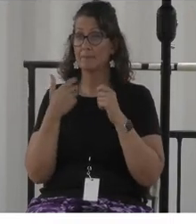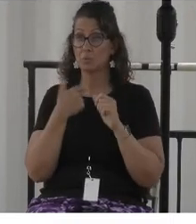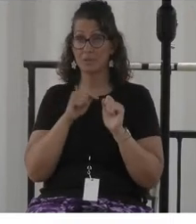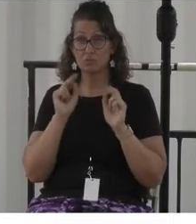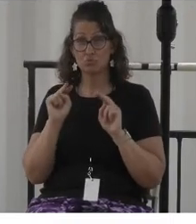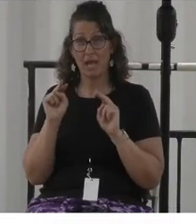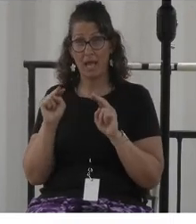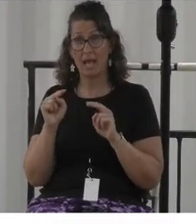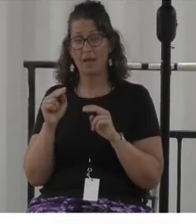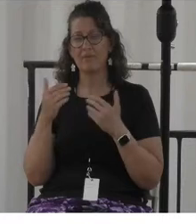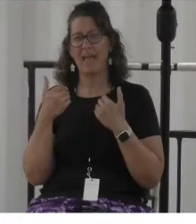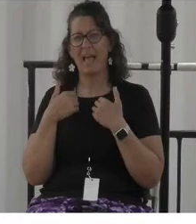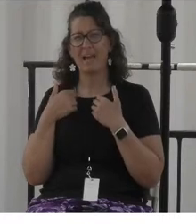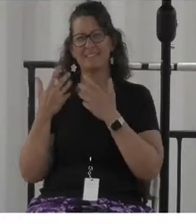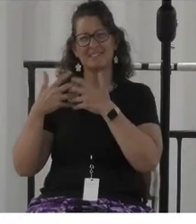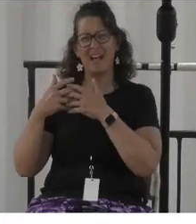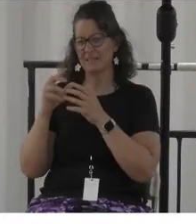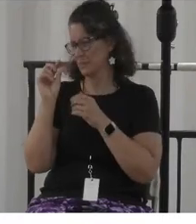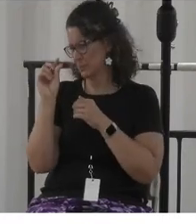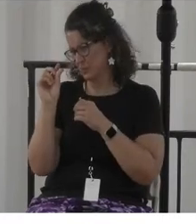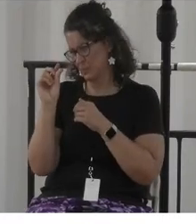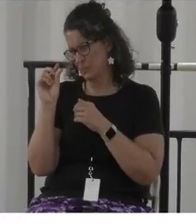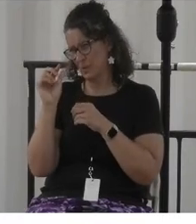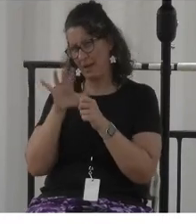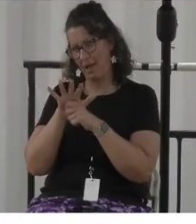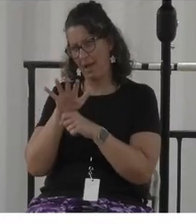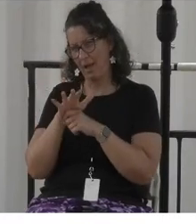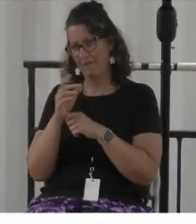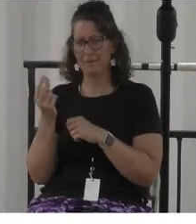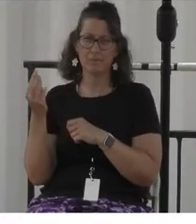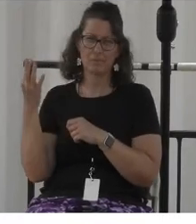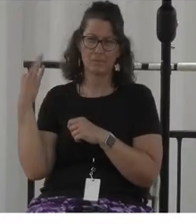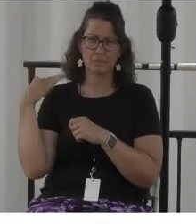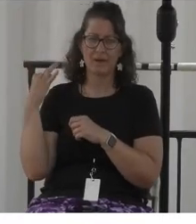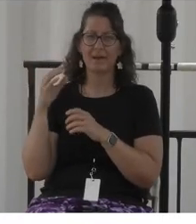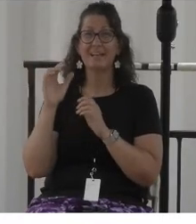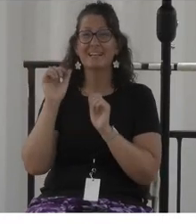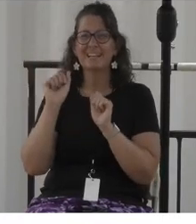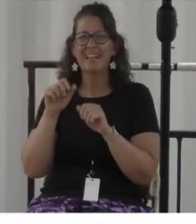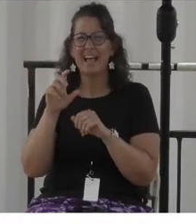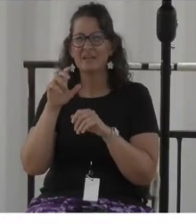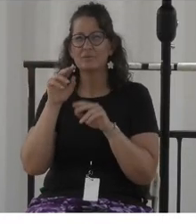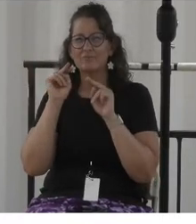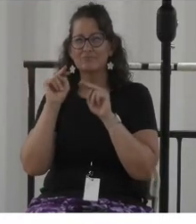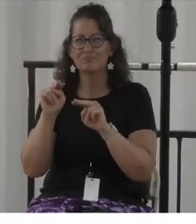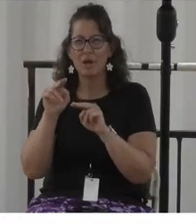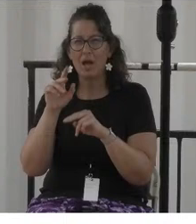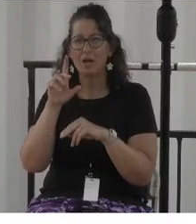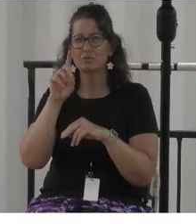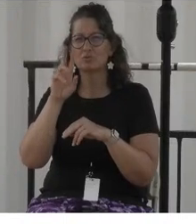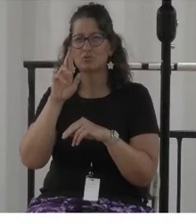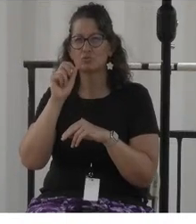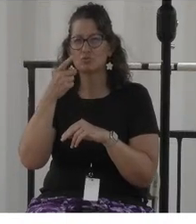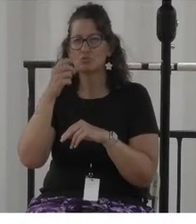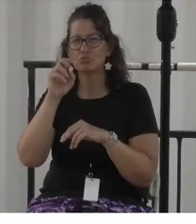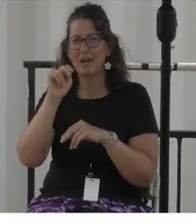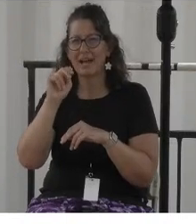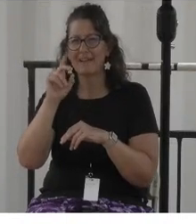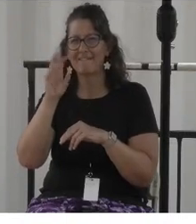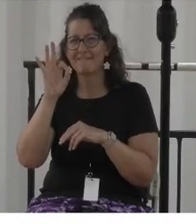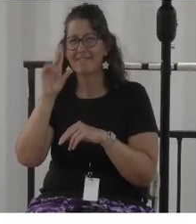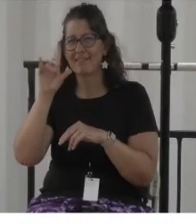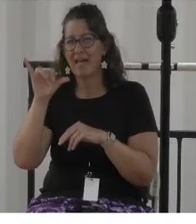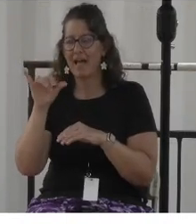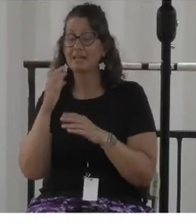now devices that are as small enough that we can track a dragonfly. And in some other cases, that are large enough or